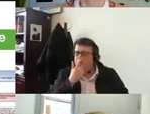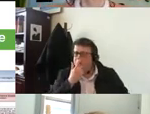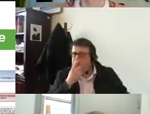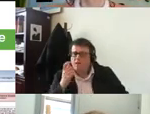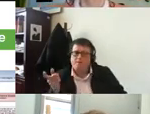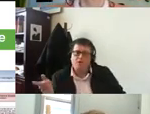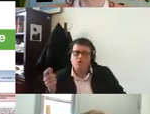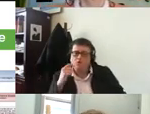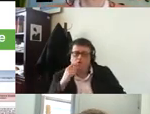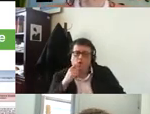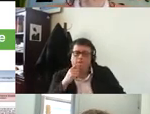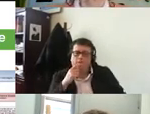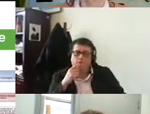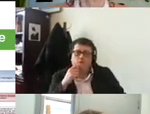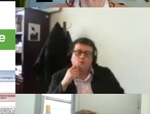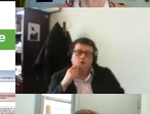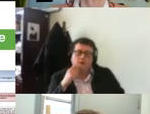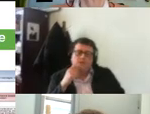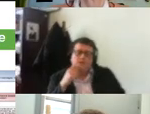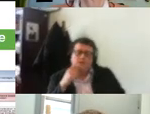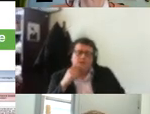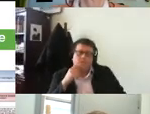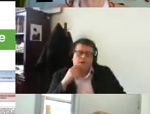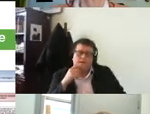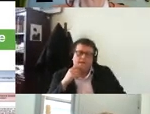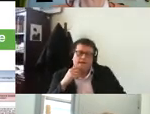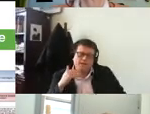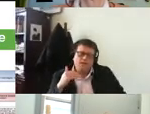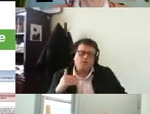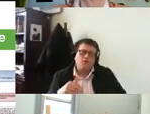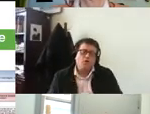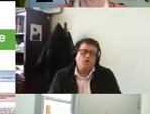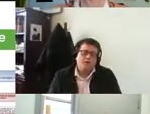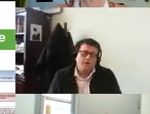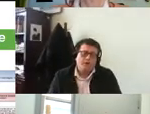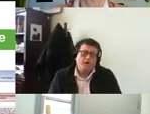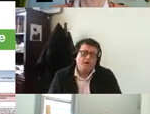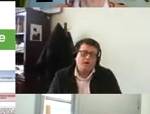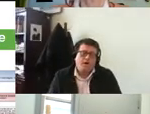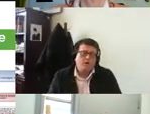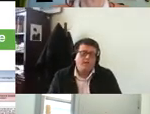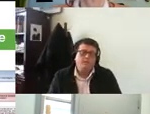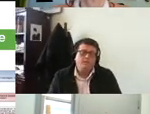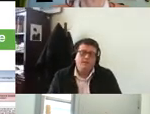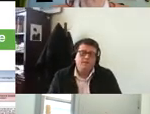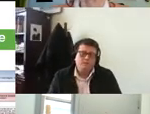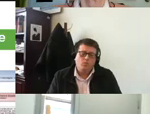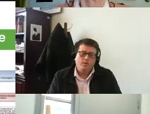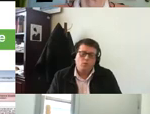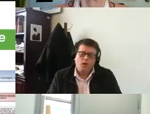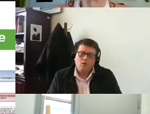add, you talked about a dual role for social work. I think, and not just social work, but all